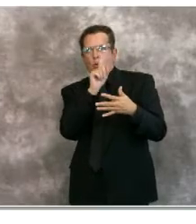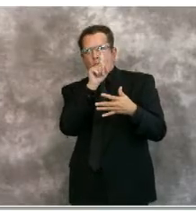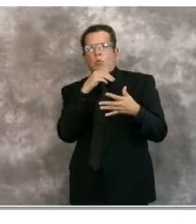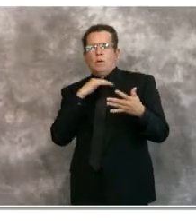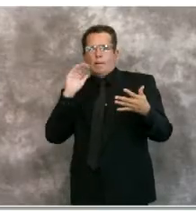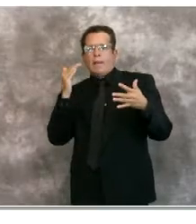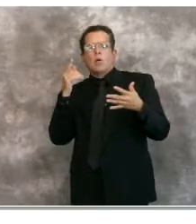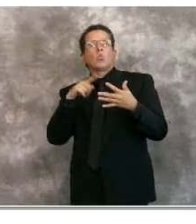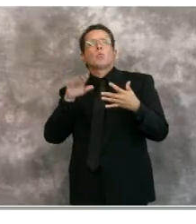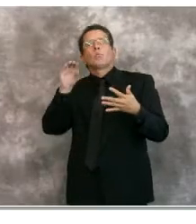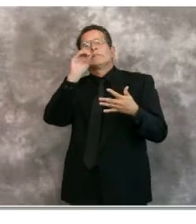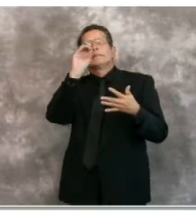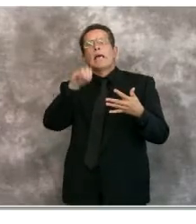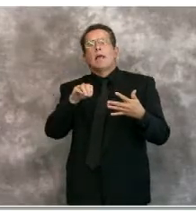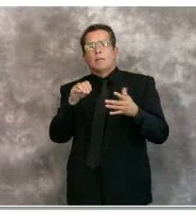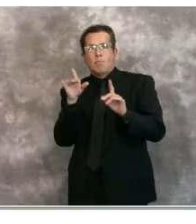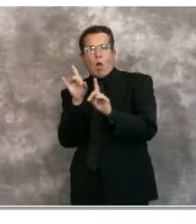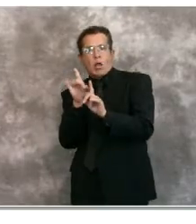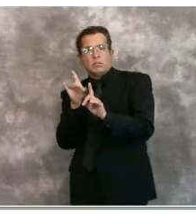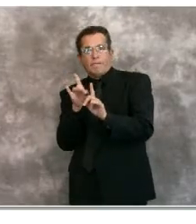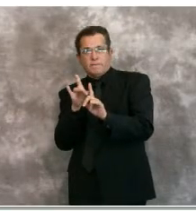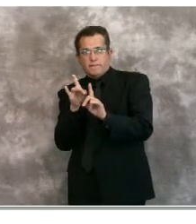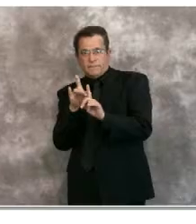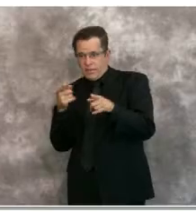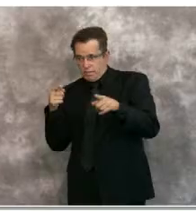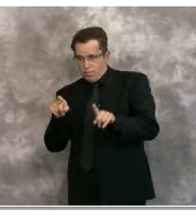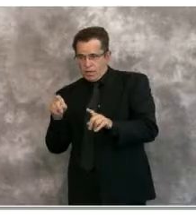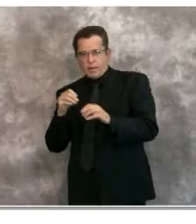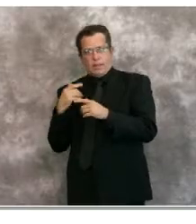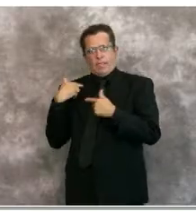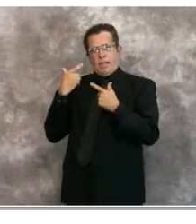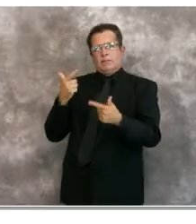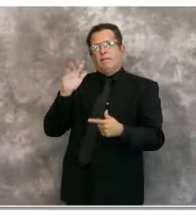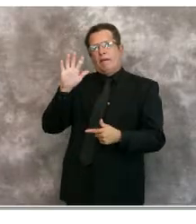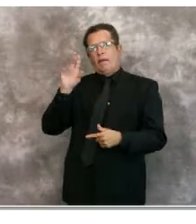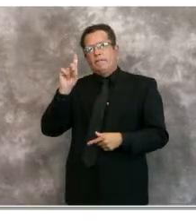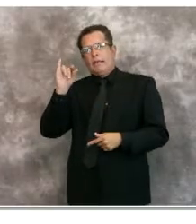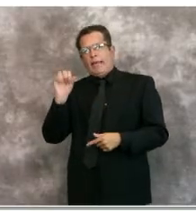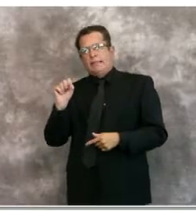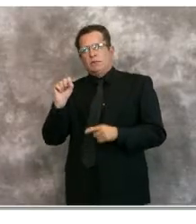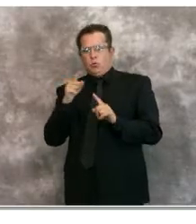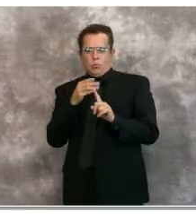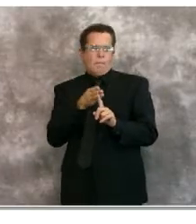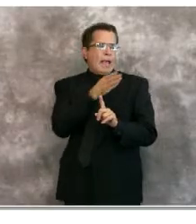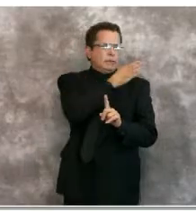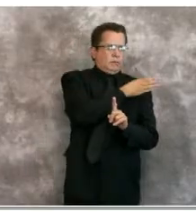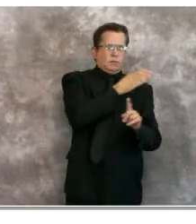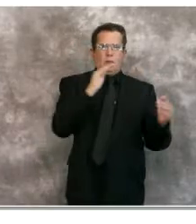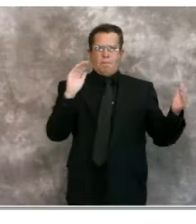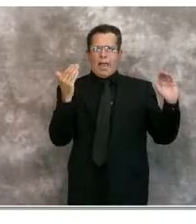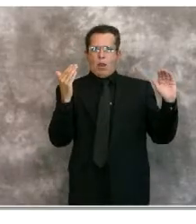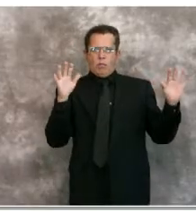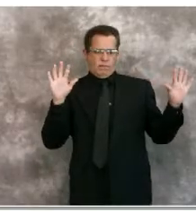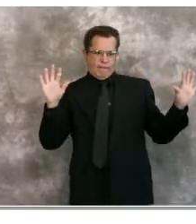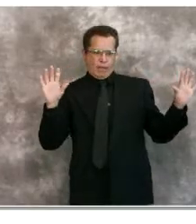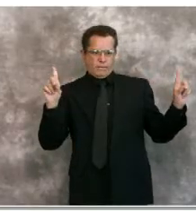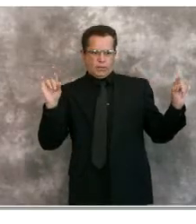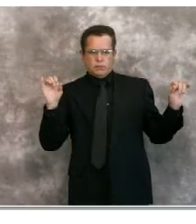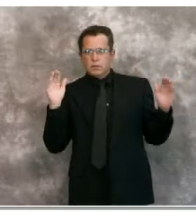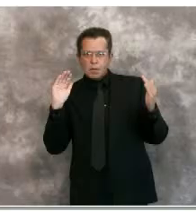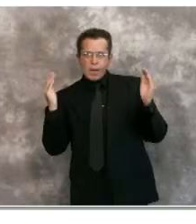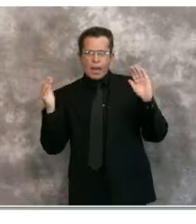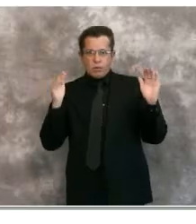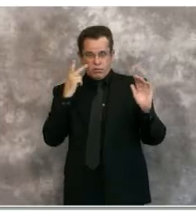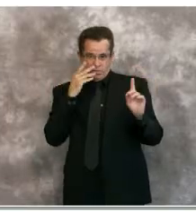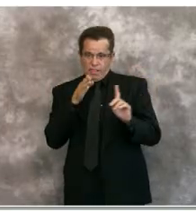percentage of positive tests in the last 5 days compared to the previous 5 days. And as you can see, in the last